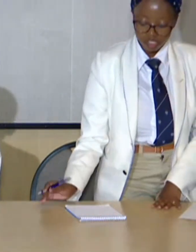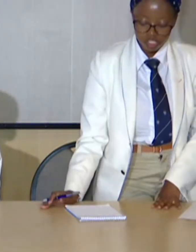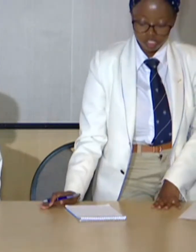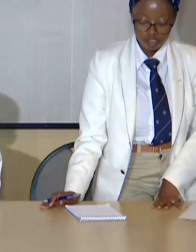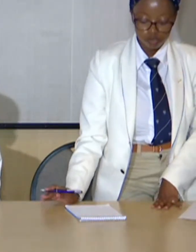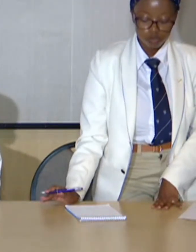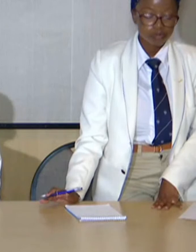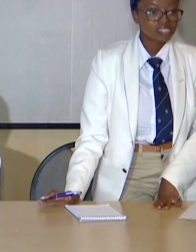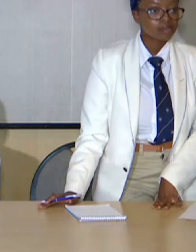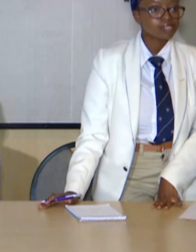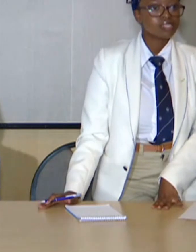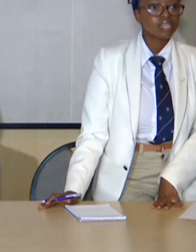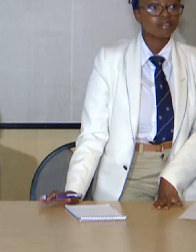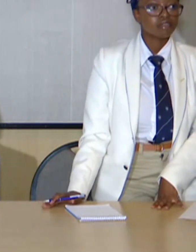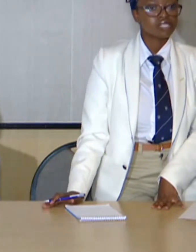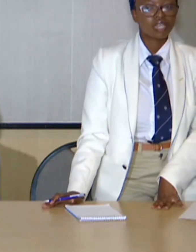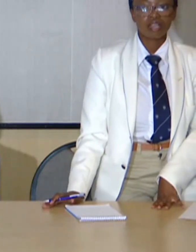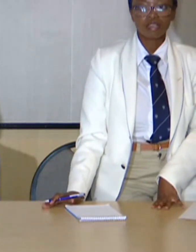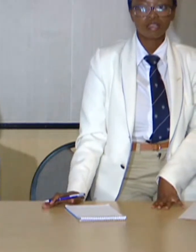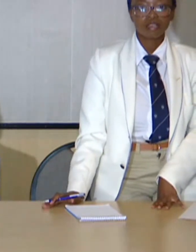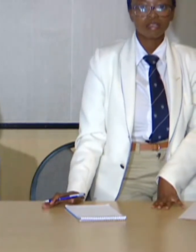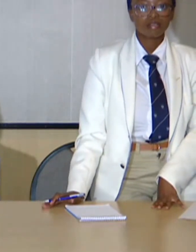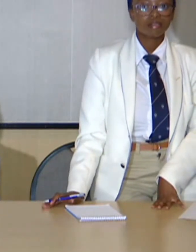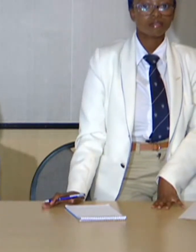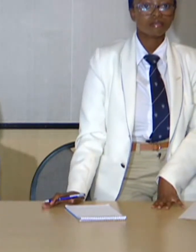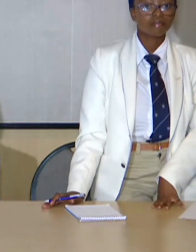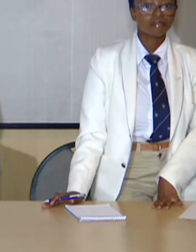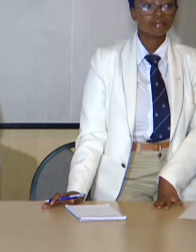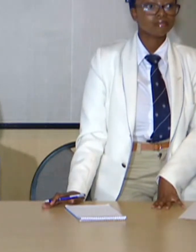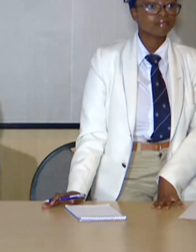So it's just newsroom, SABC and Vuvuzela.